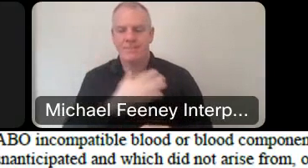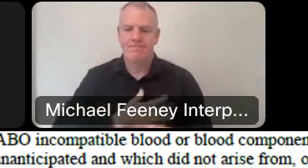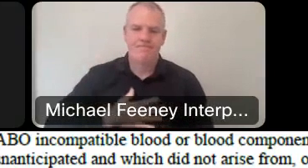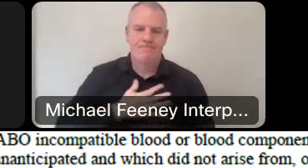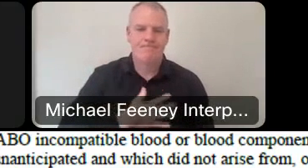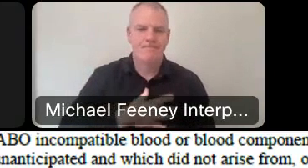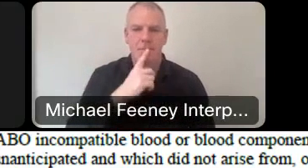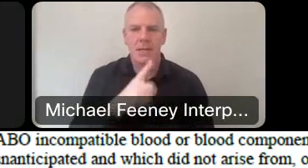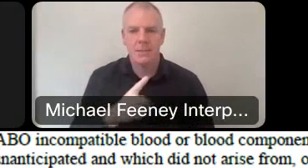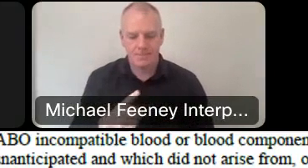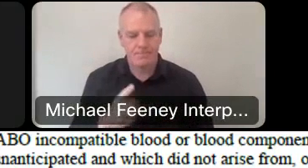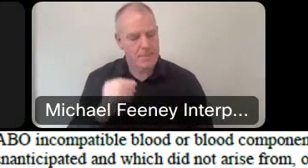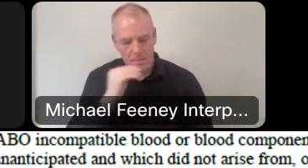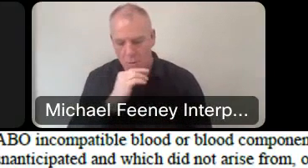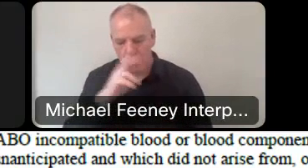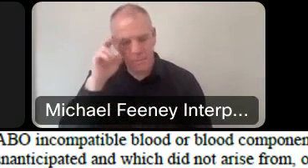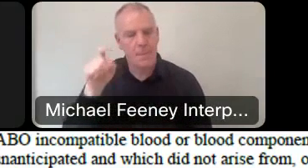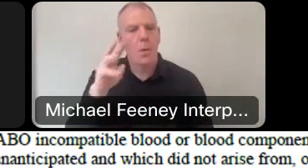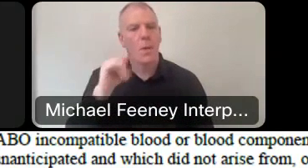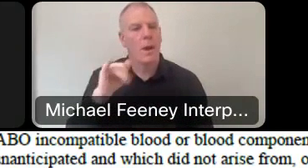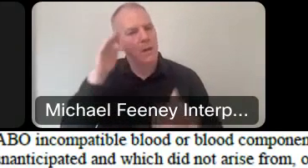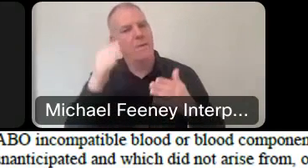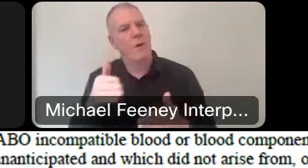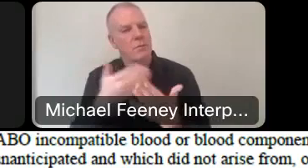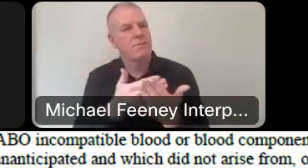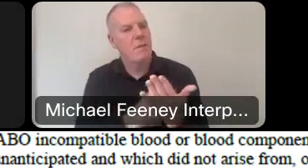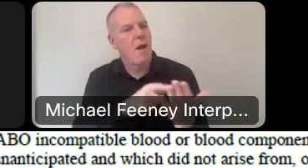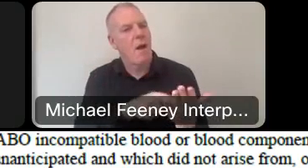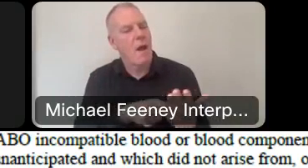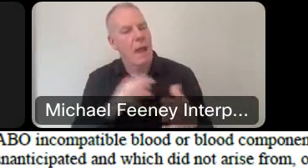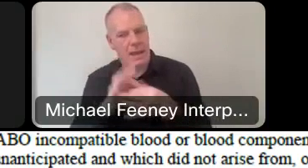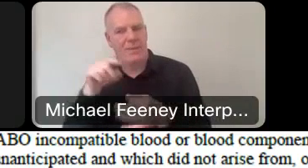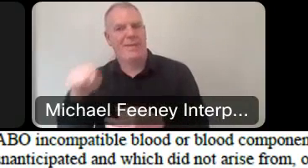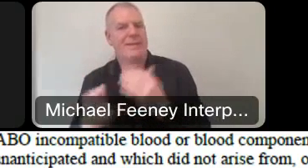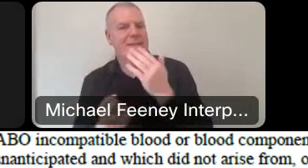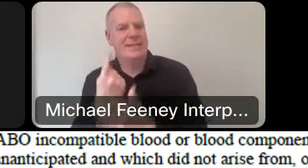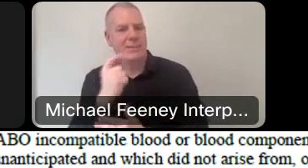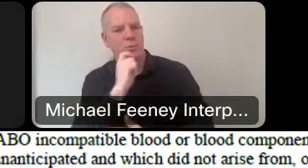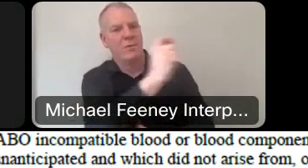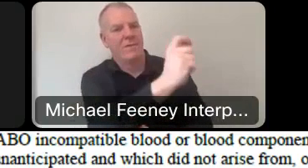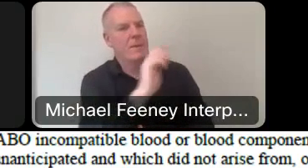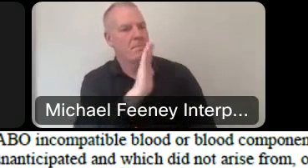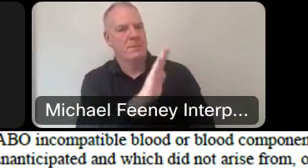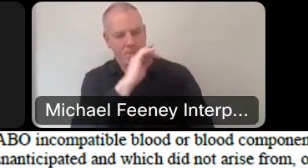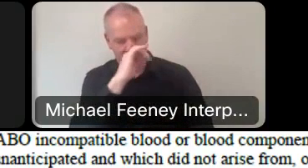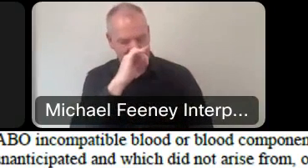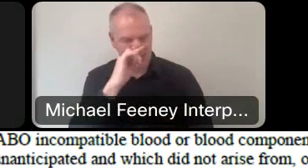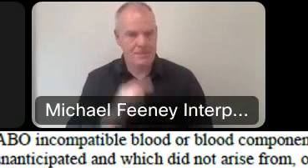with, but they are important because a lot of the focus of the legislation is on these incidents, on these notifiable incidents.